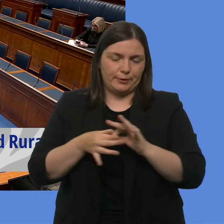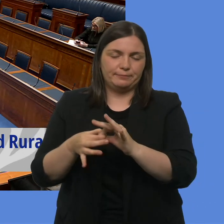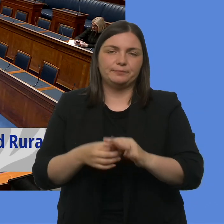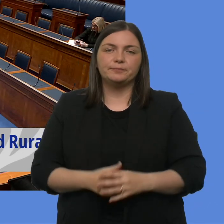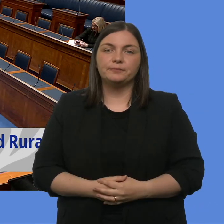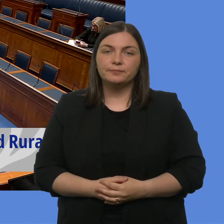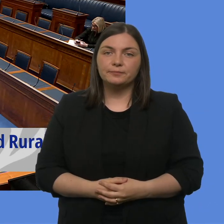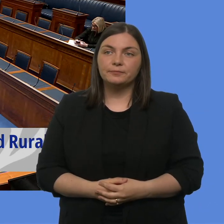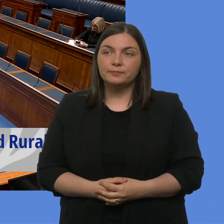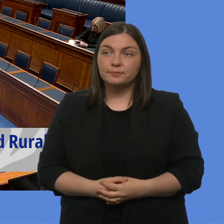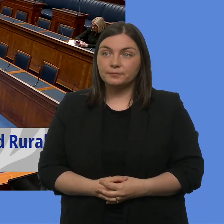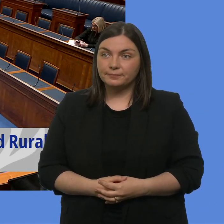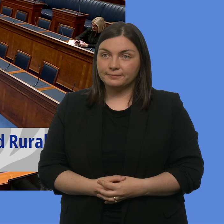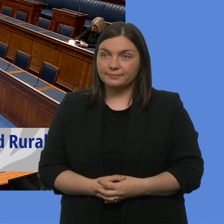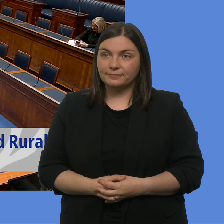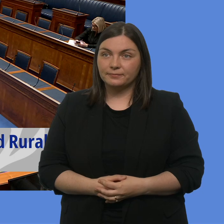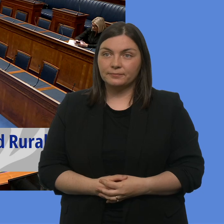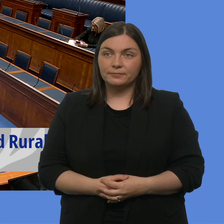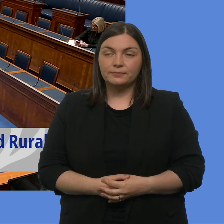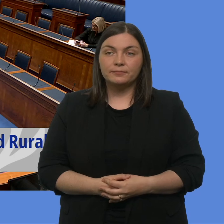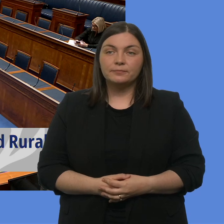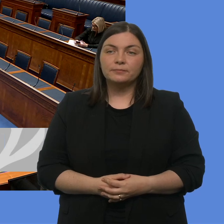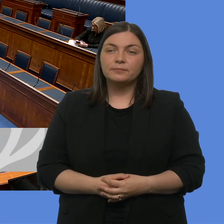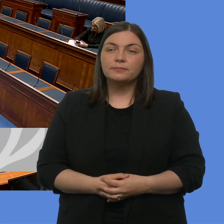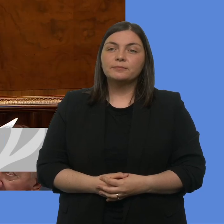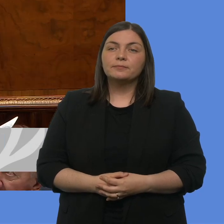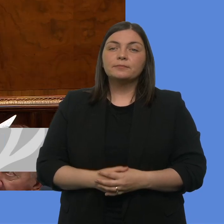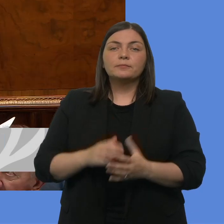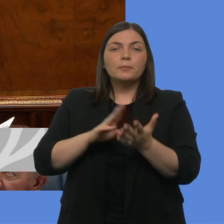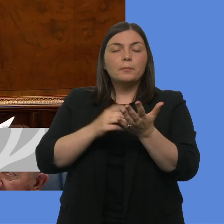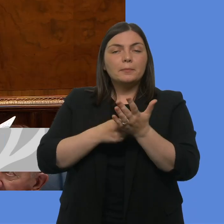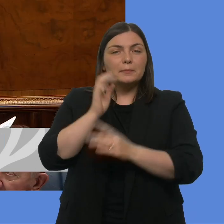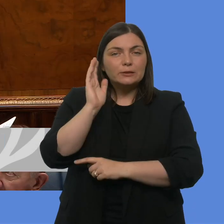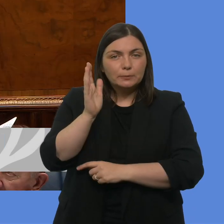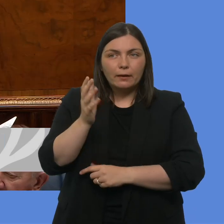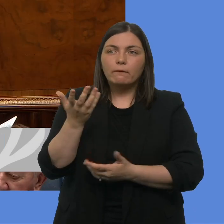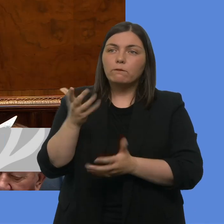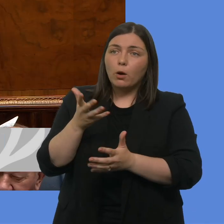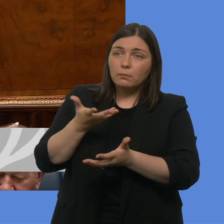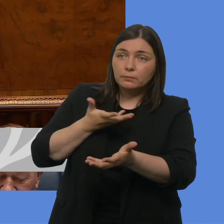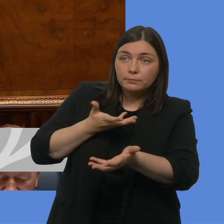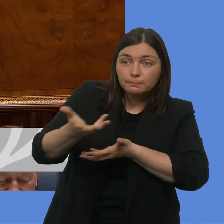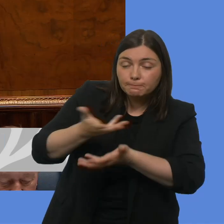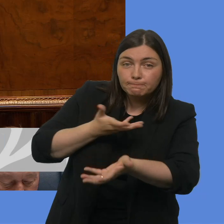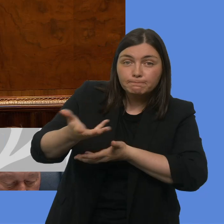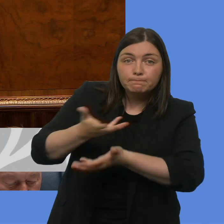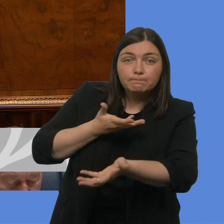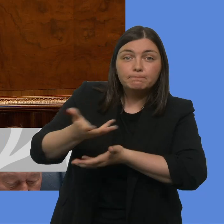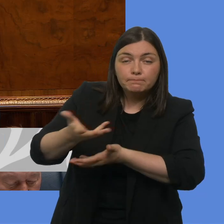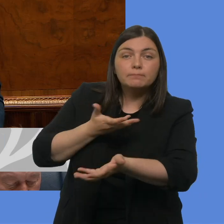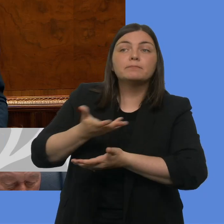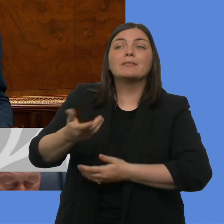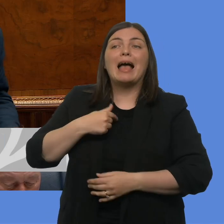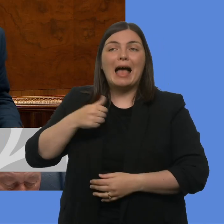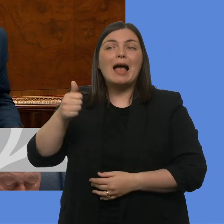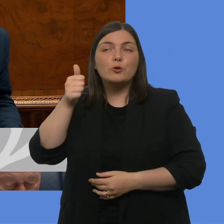Speaker, Minister, from ongoing correspondence I've had with you since taking up your post as Dear Minister, I've no doubt you will have familiarised